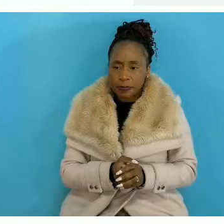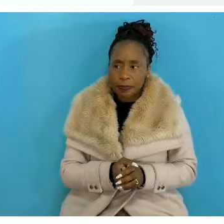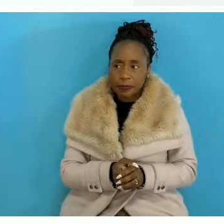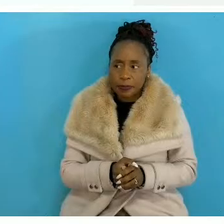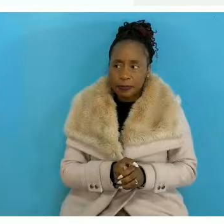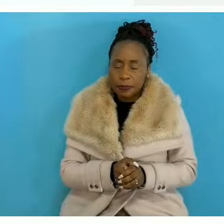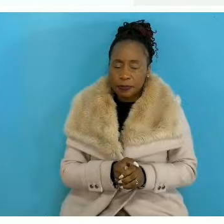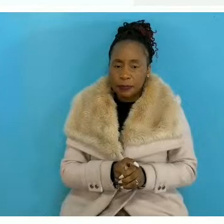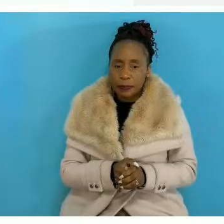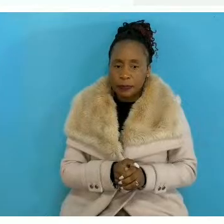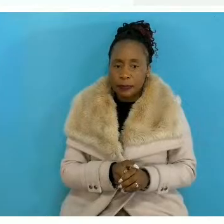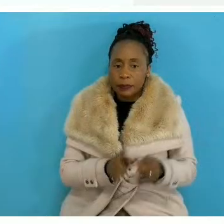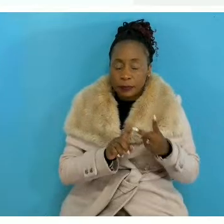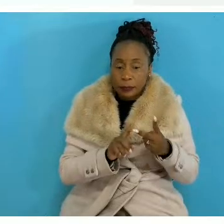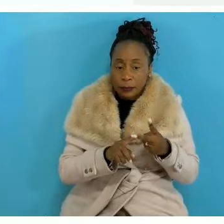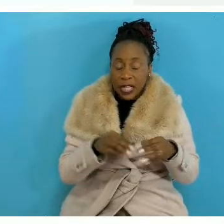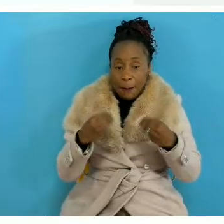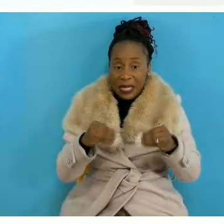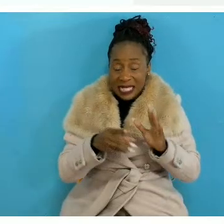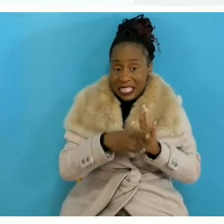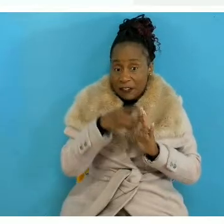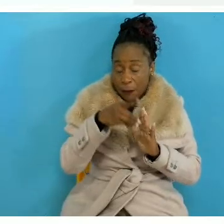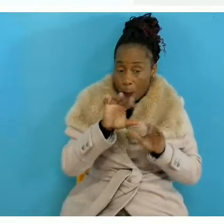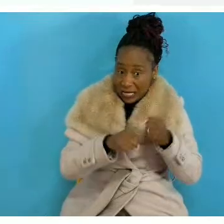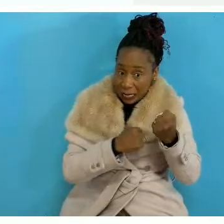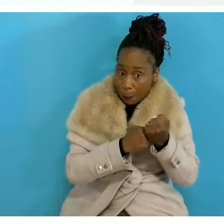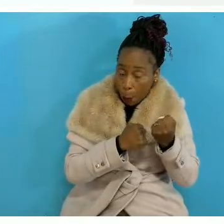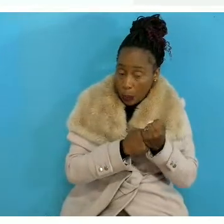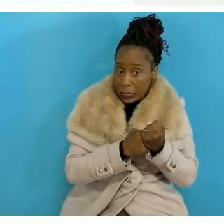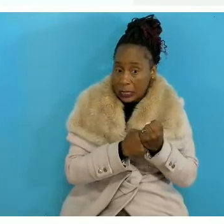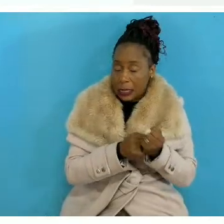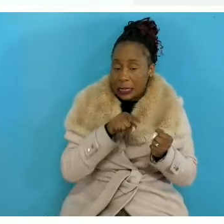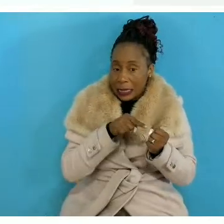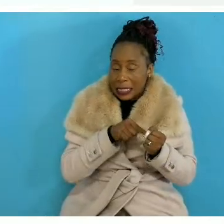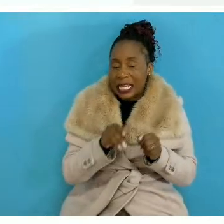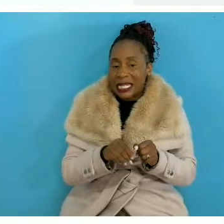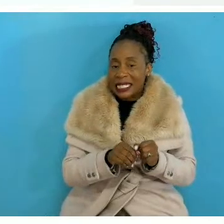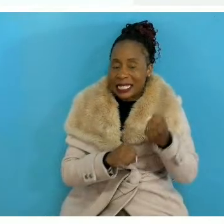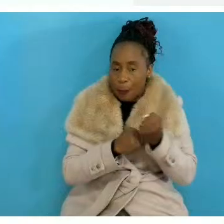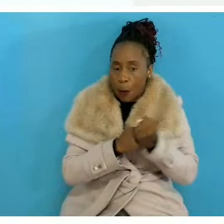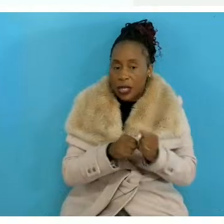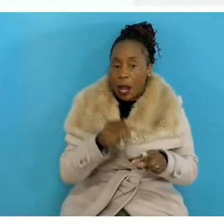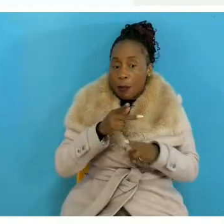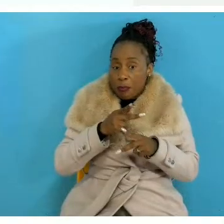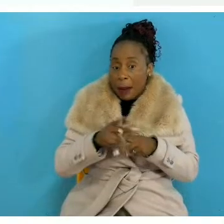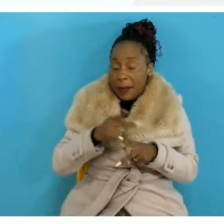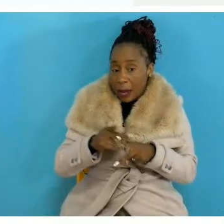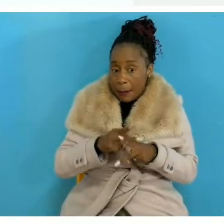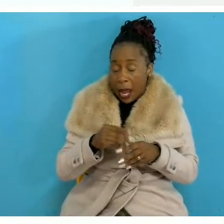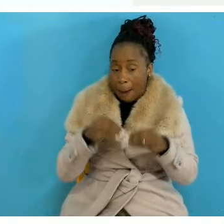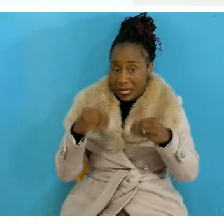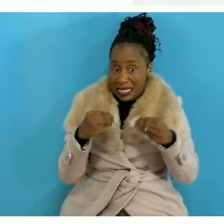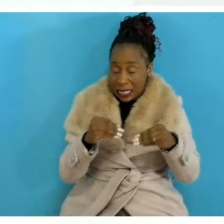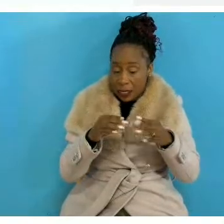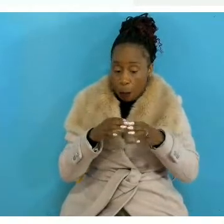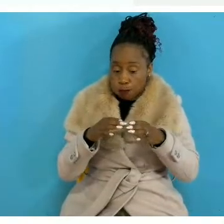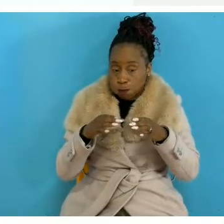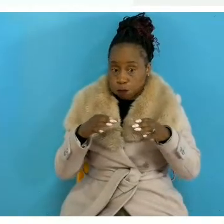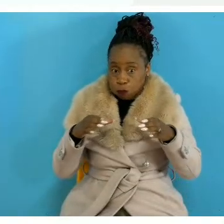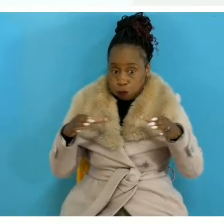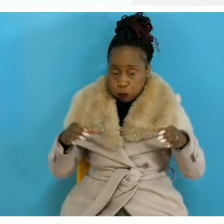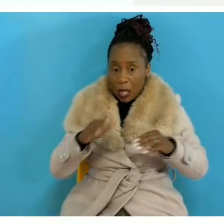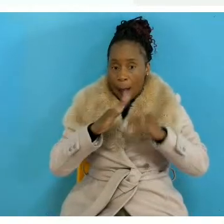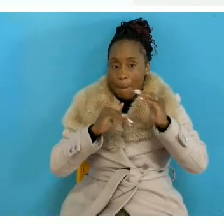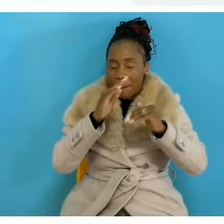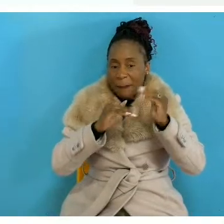And then in terms of the business development support, which is the support that prepares your business to grow, to build